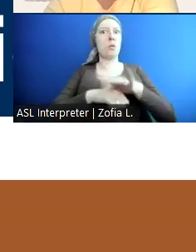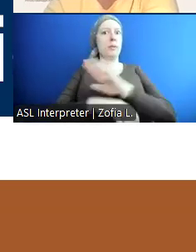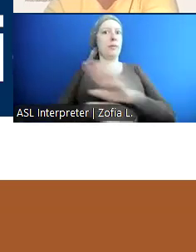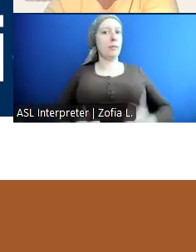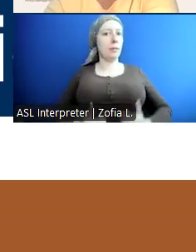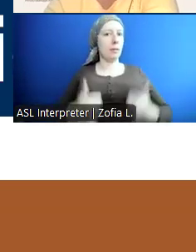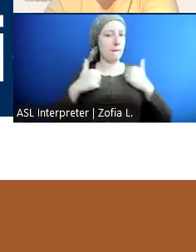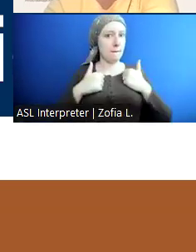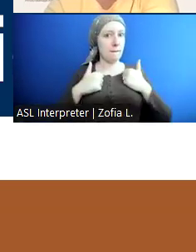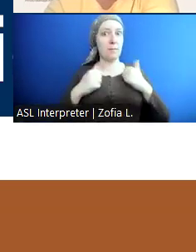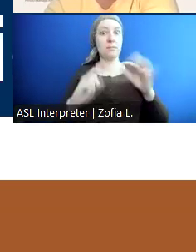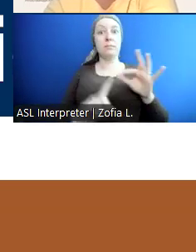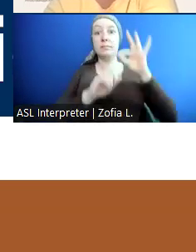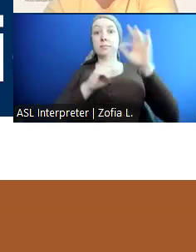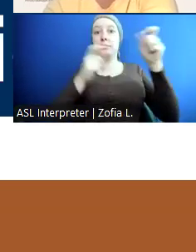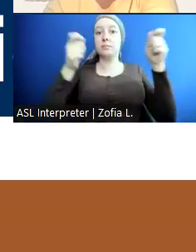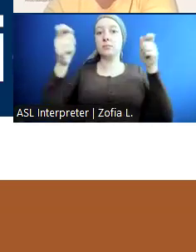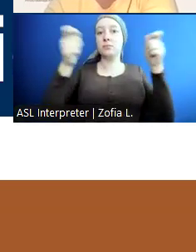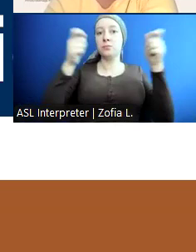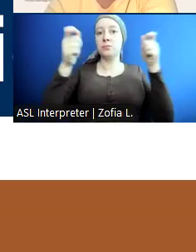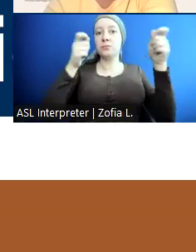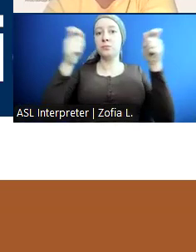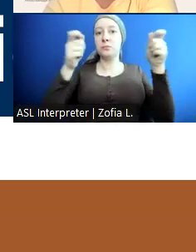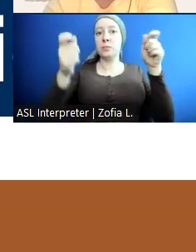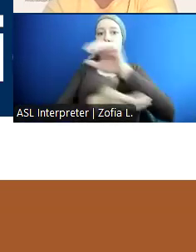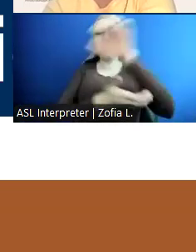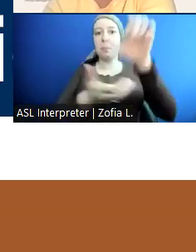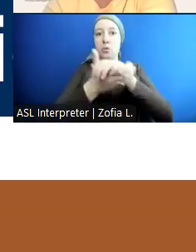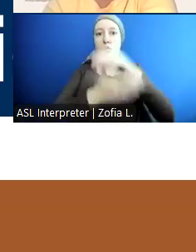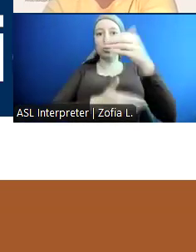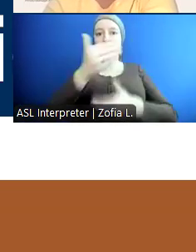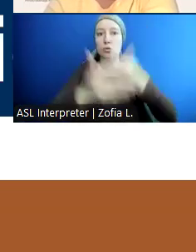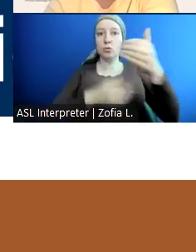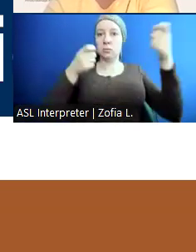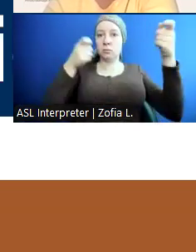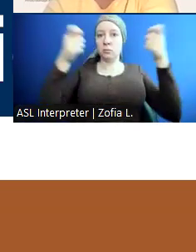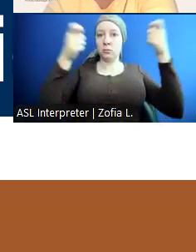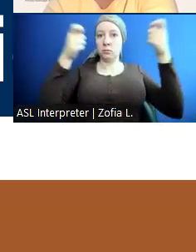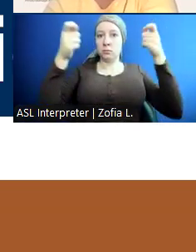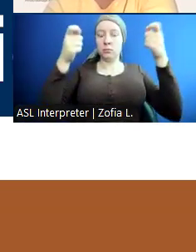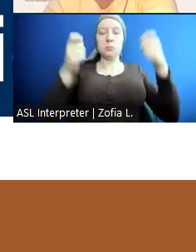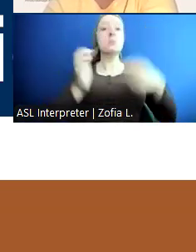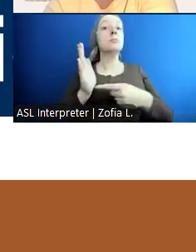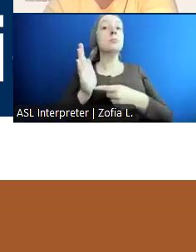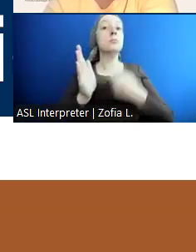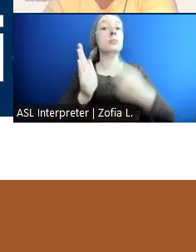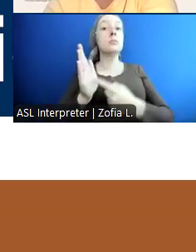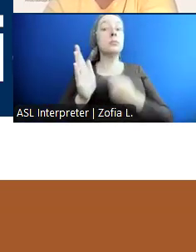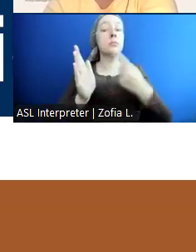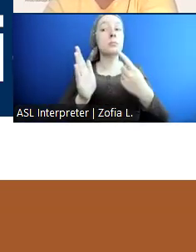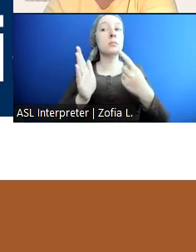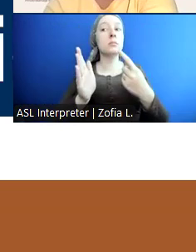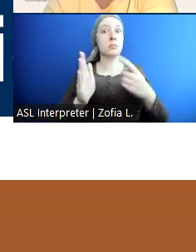and especially that control, right, of the marriage process. Sometimes what they